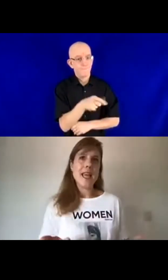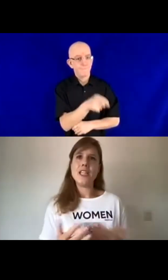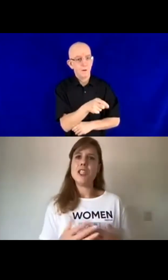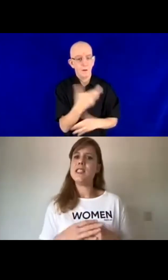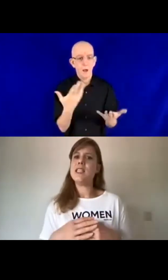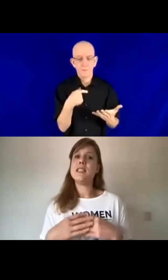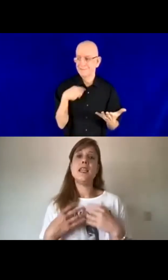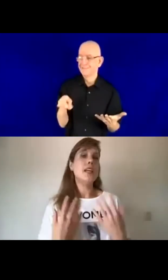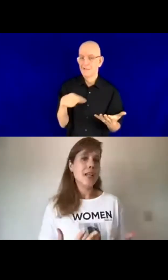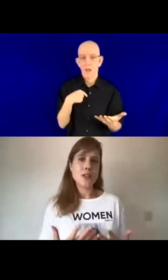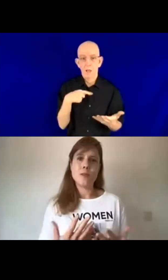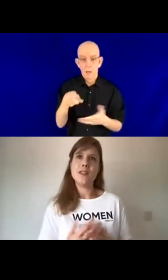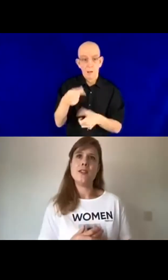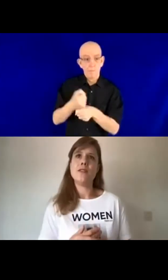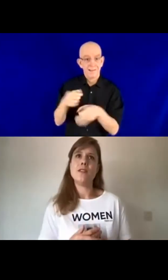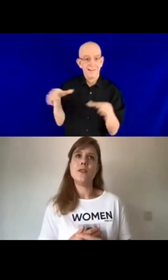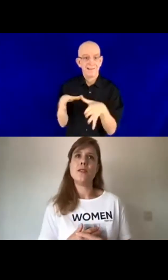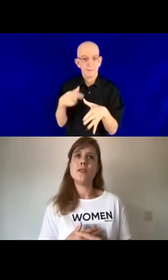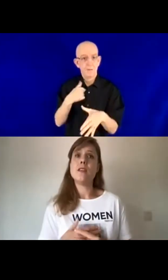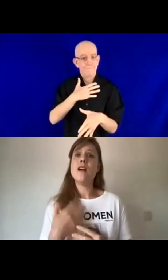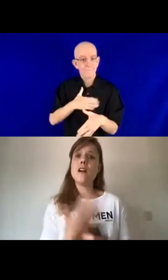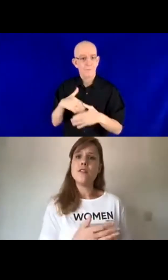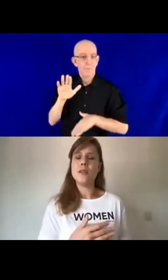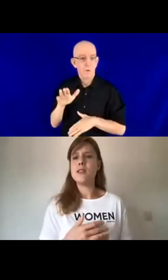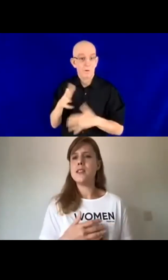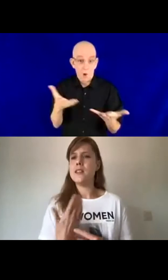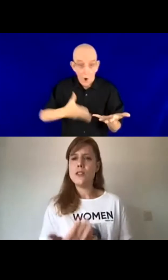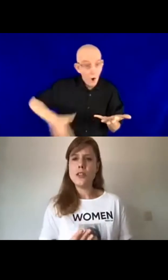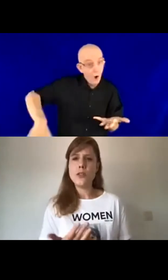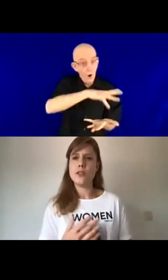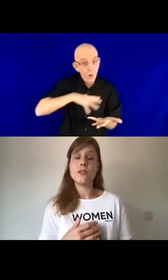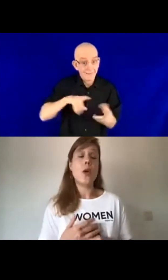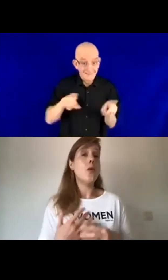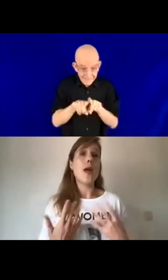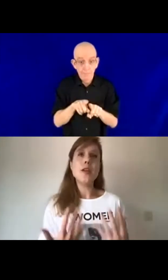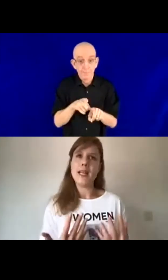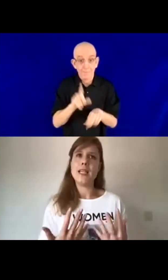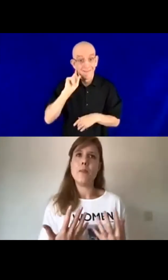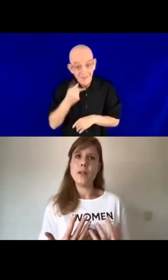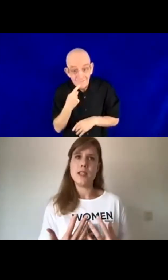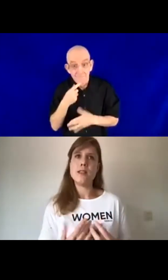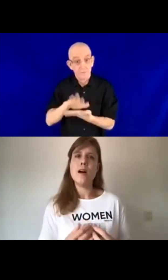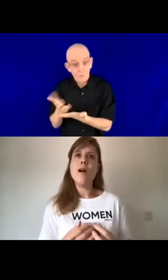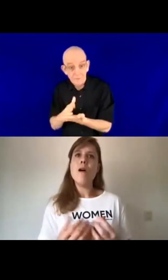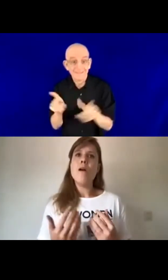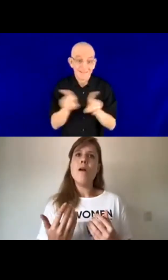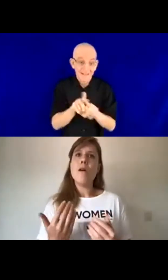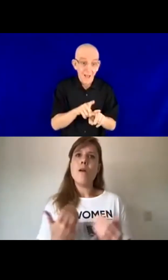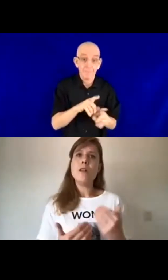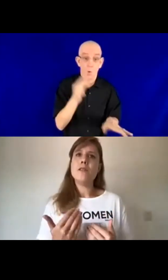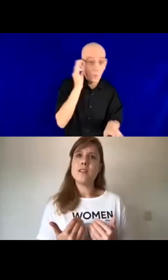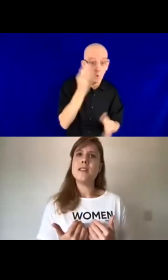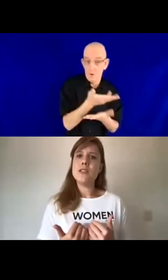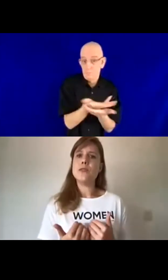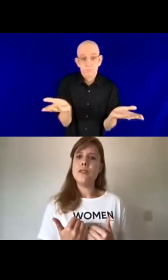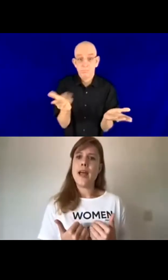interpreting agencies, hearing interpreting service users, governments, institutions, regulating bodies. All